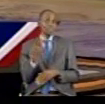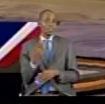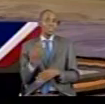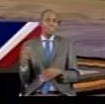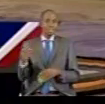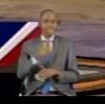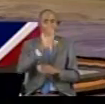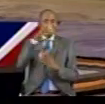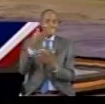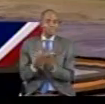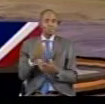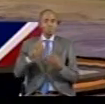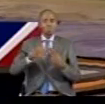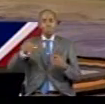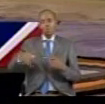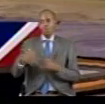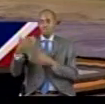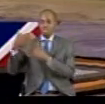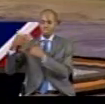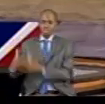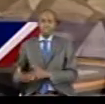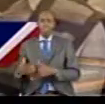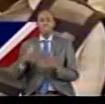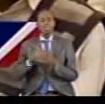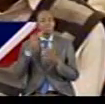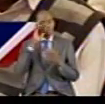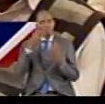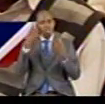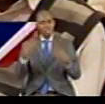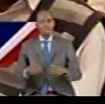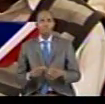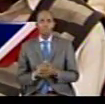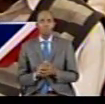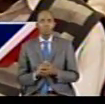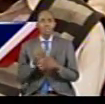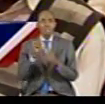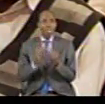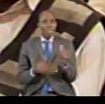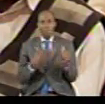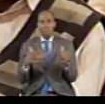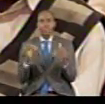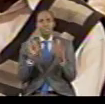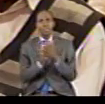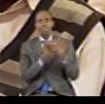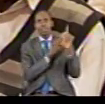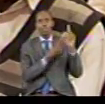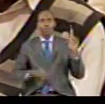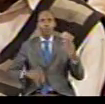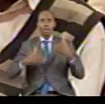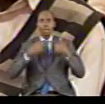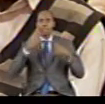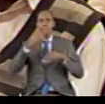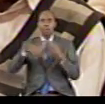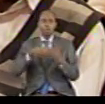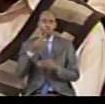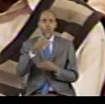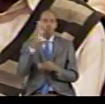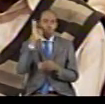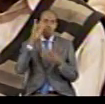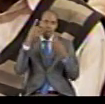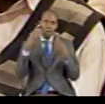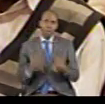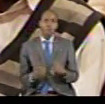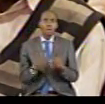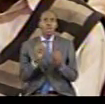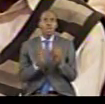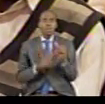will happen. I said it will happen. Everything the Lord has said about you will happen. Every